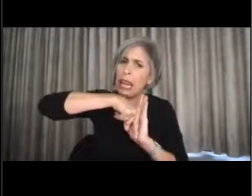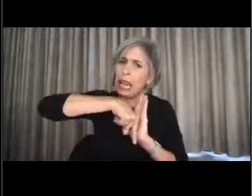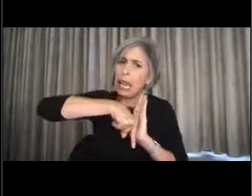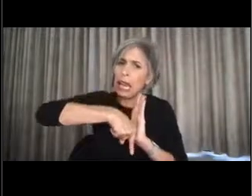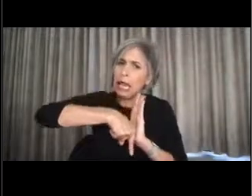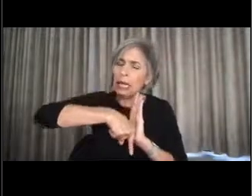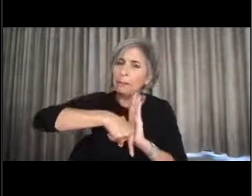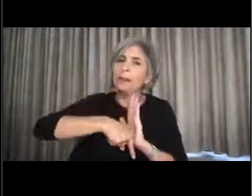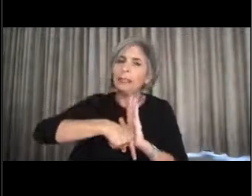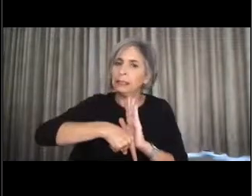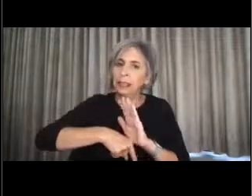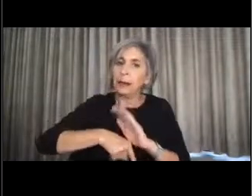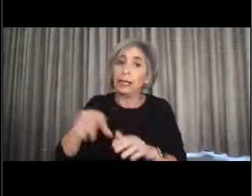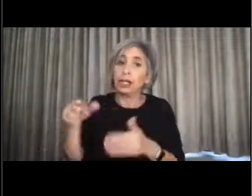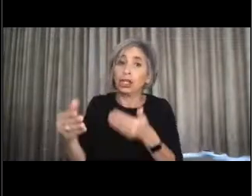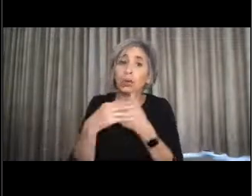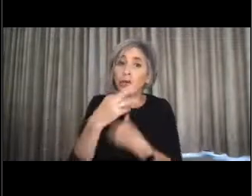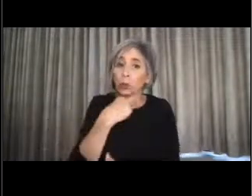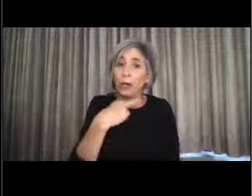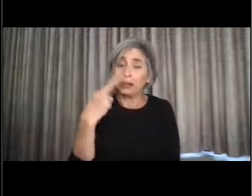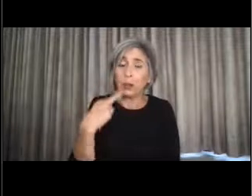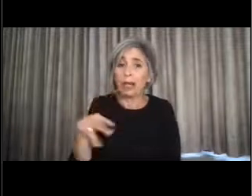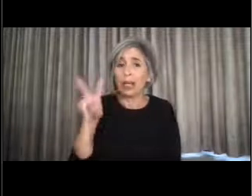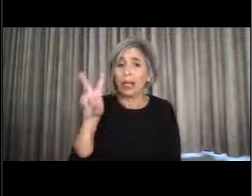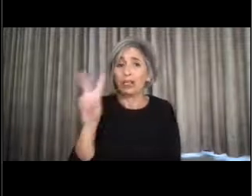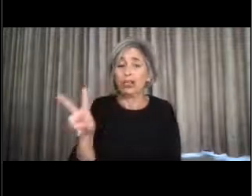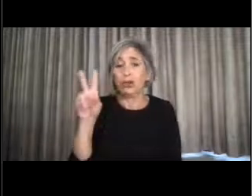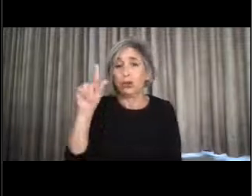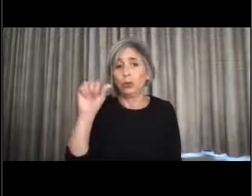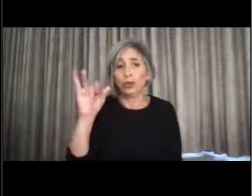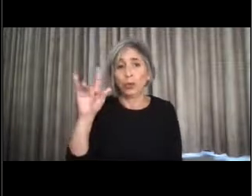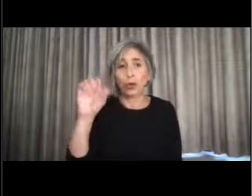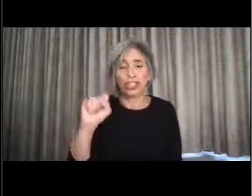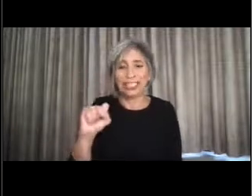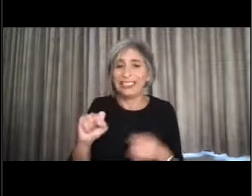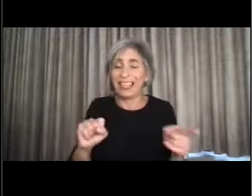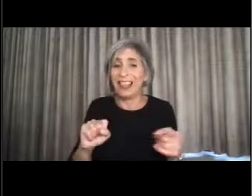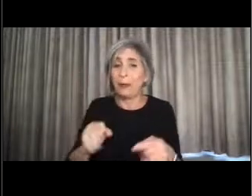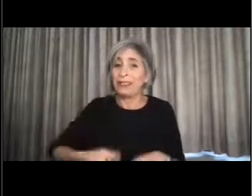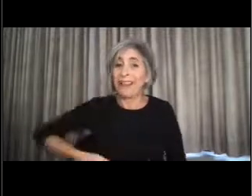2 Georges and chairs and tables were going in the water, and that's how deep that king tide